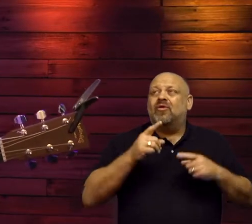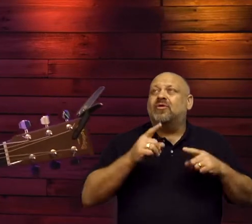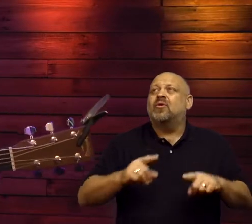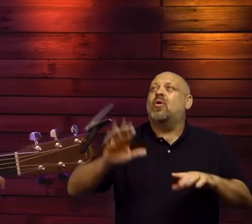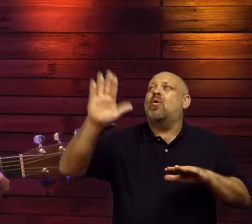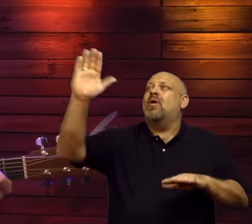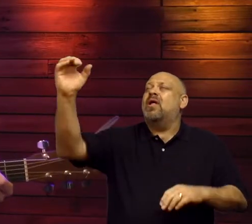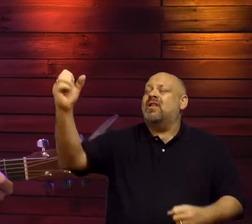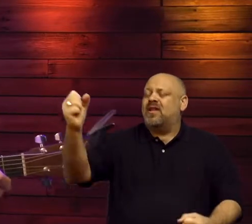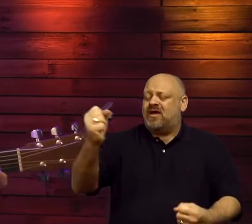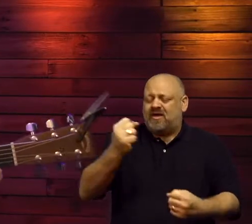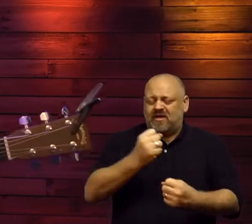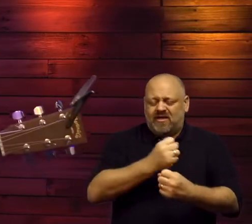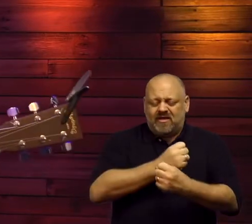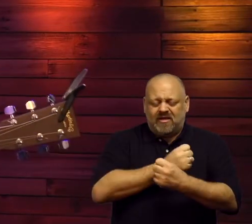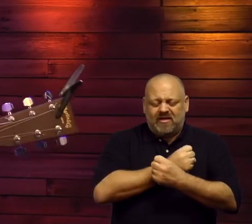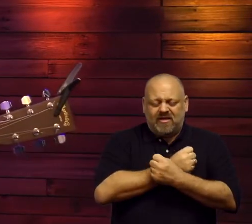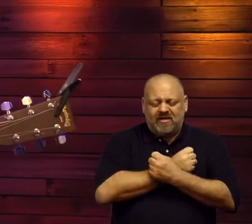As your love,